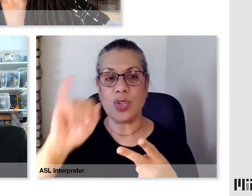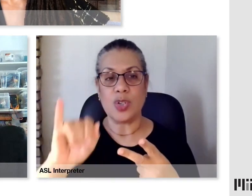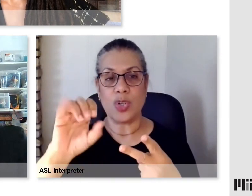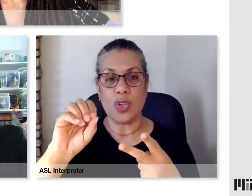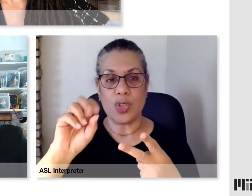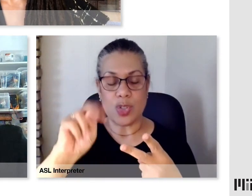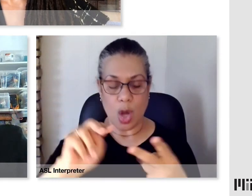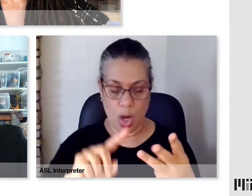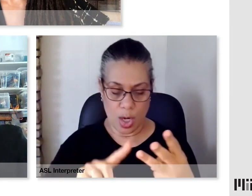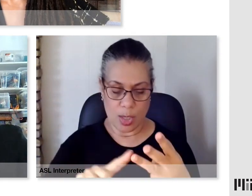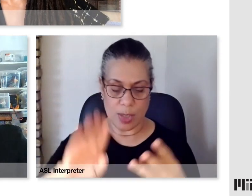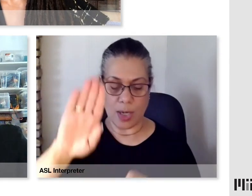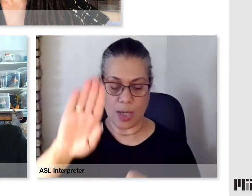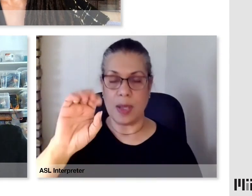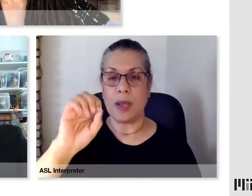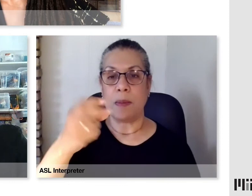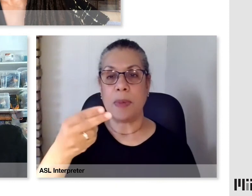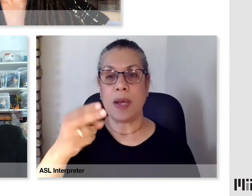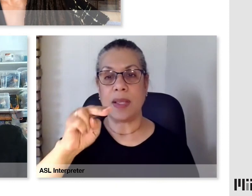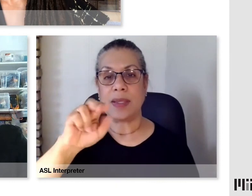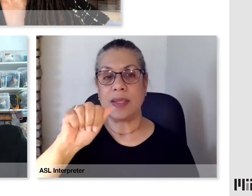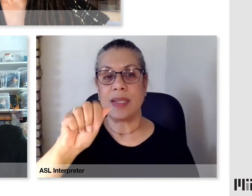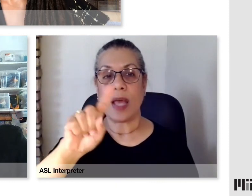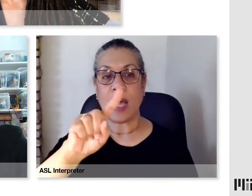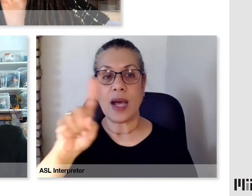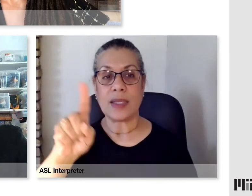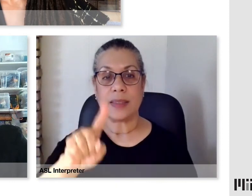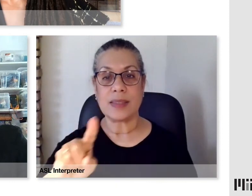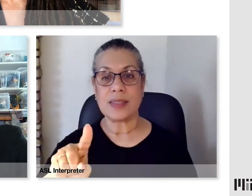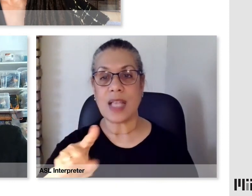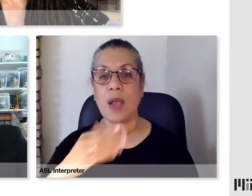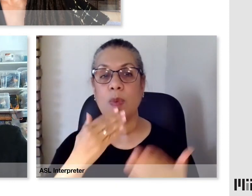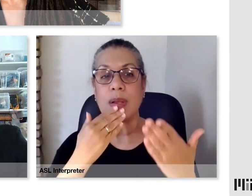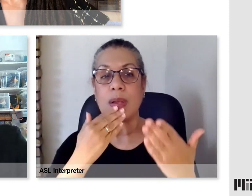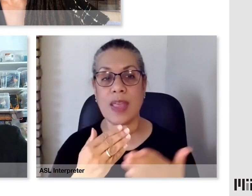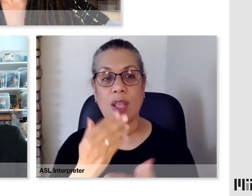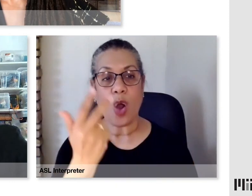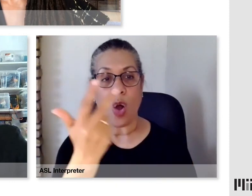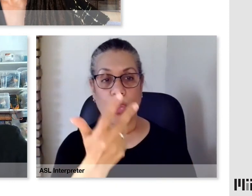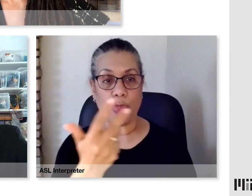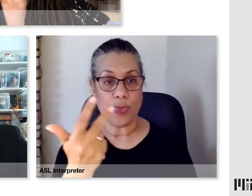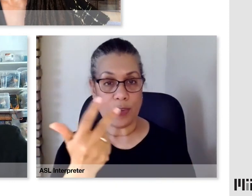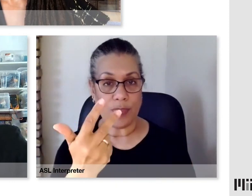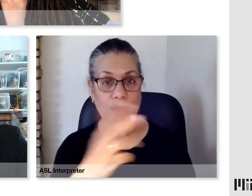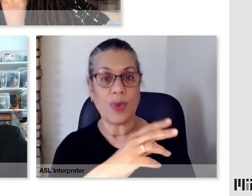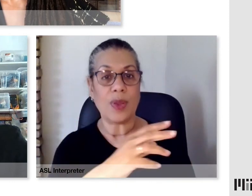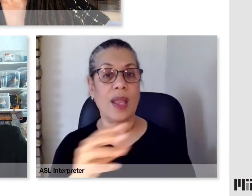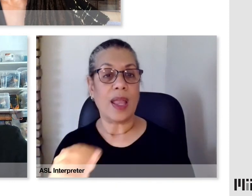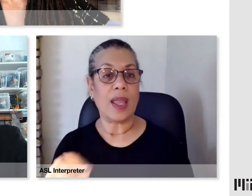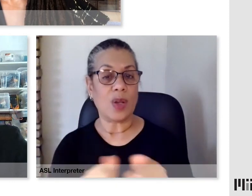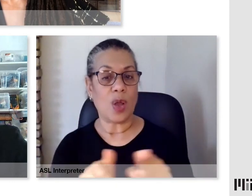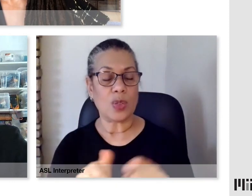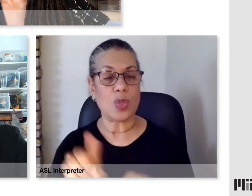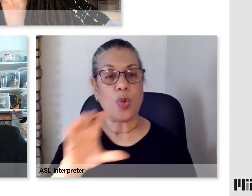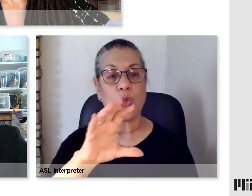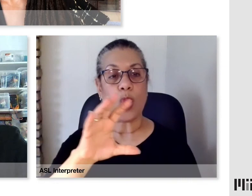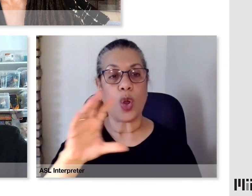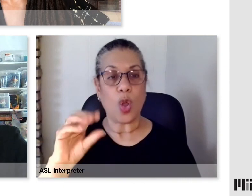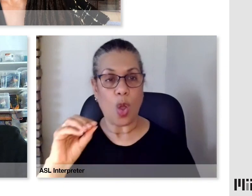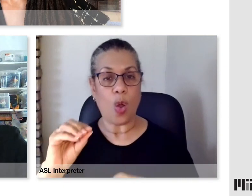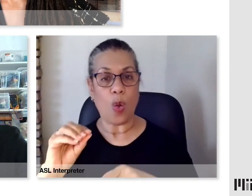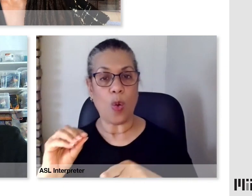panel. I've learned so much and been so inspired by all of the things that you have said. And also thanking the co-conveners of